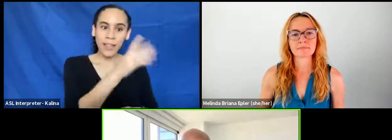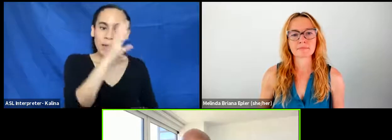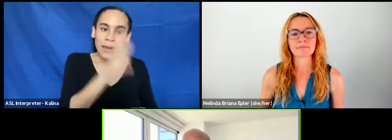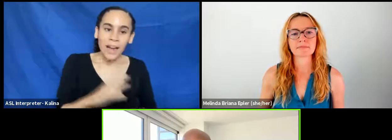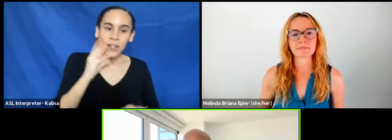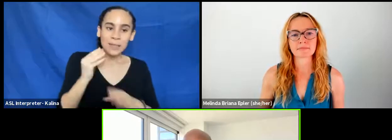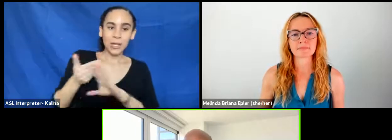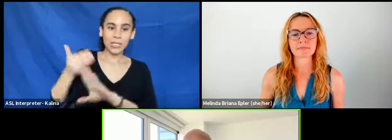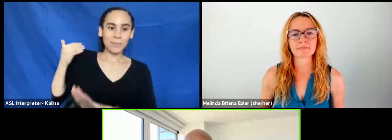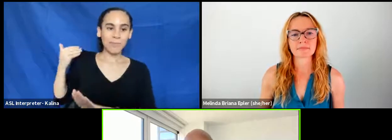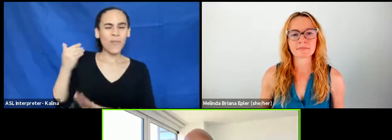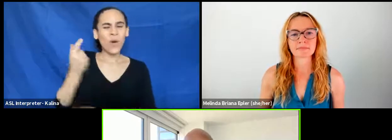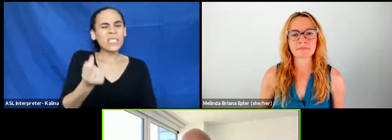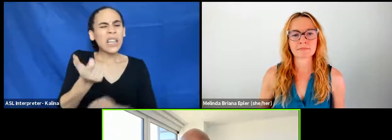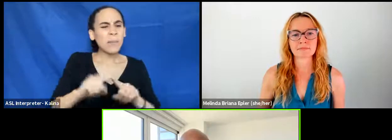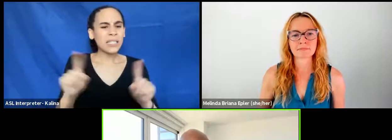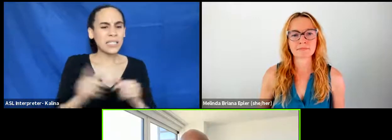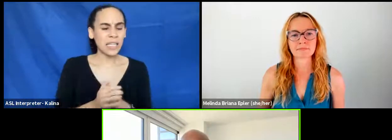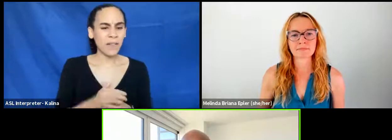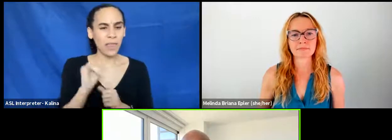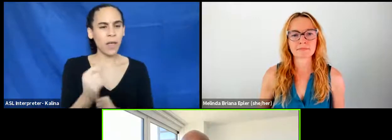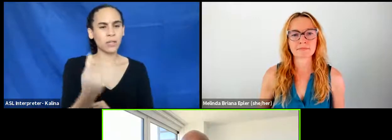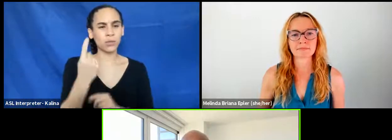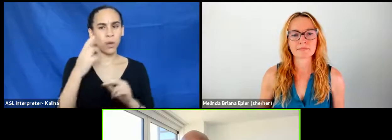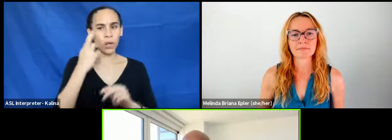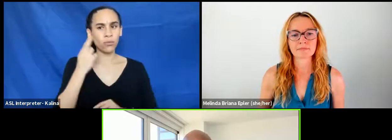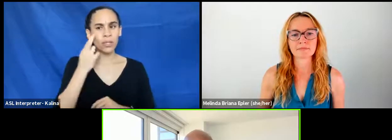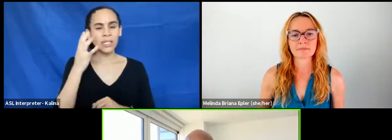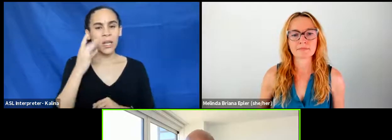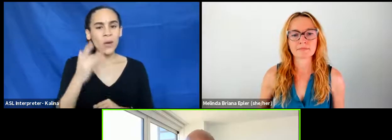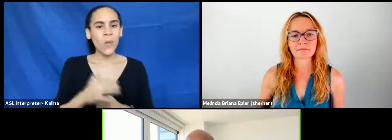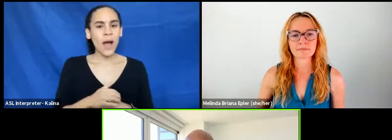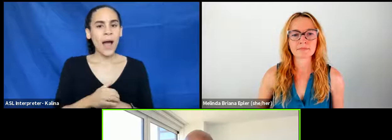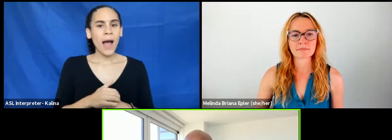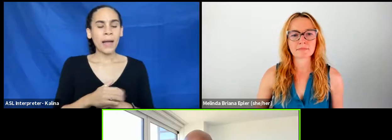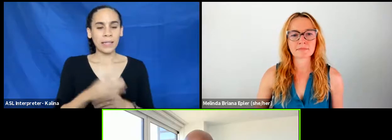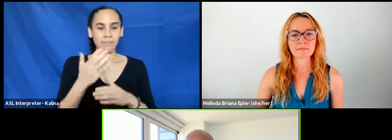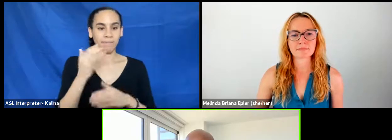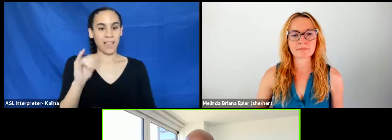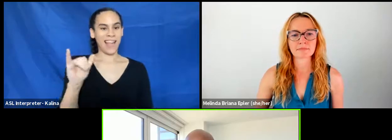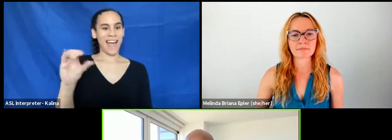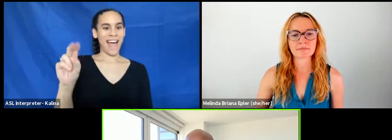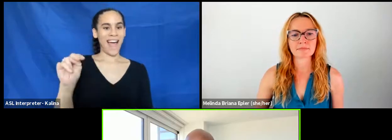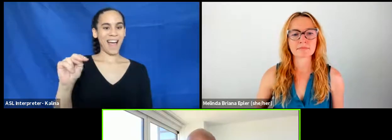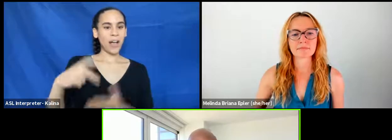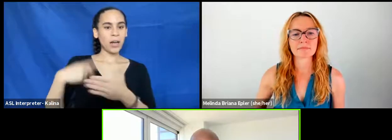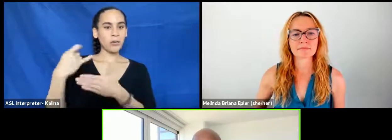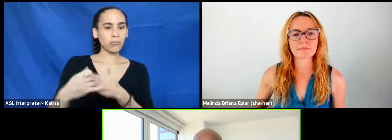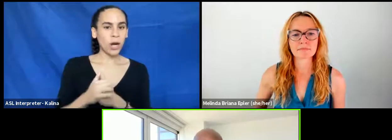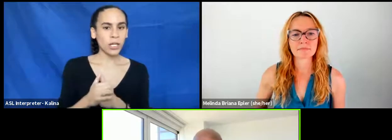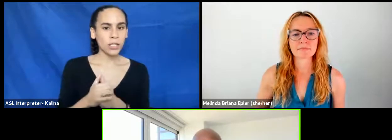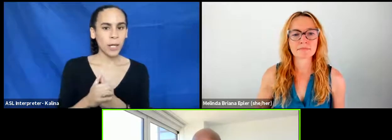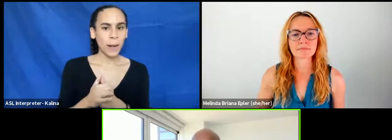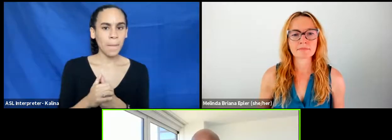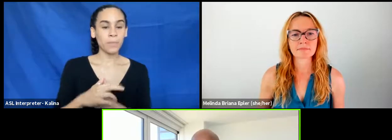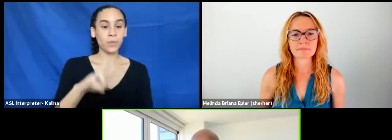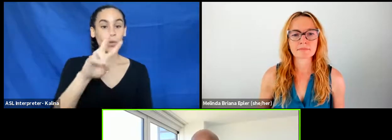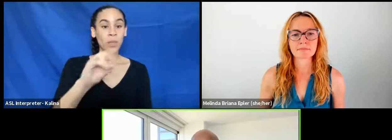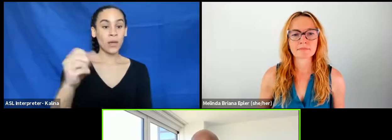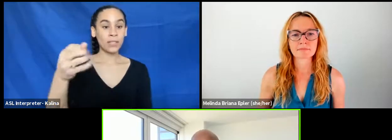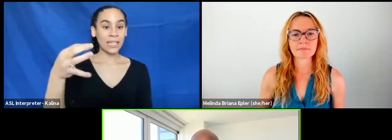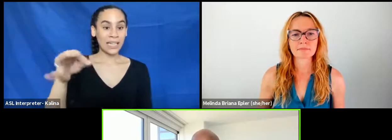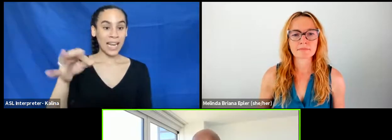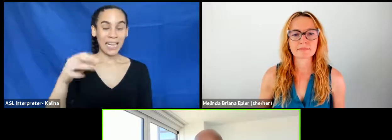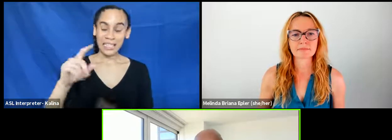different. And that was one of the reasons why that we, the shift on the Icon project. In 2019, when we first did